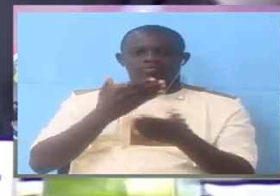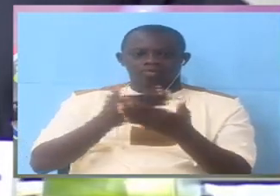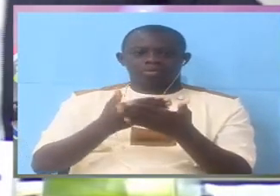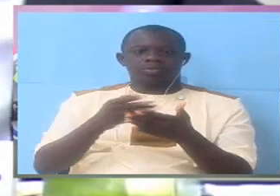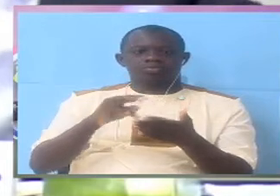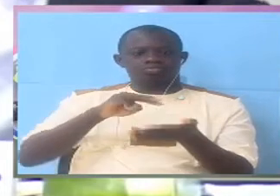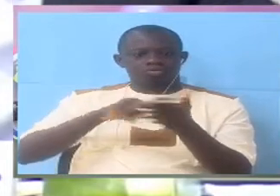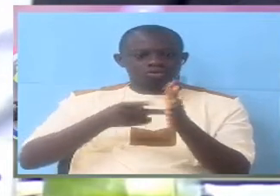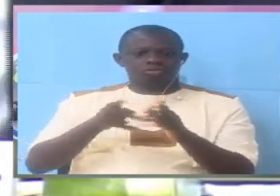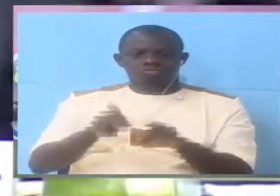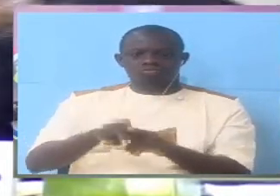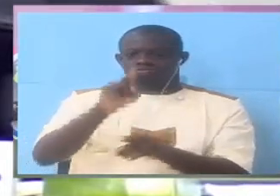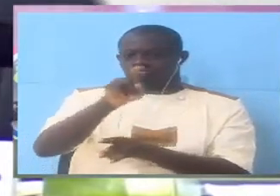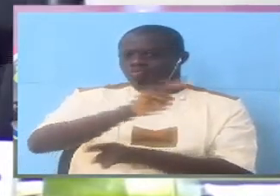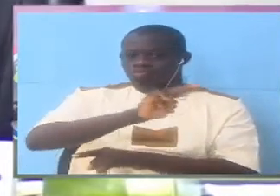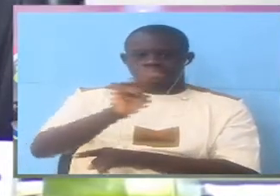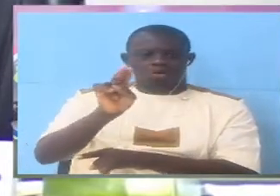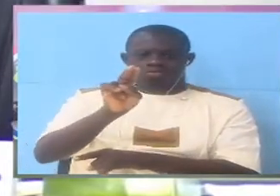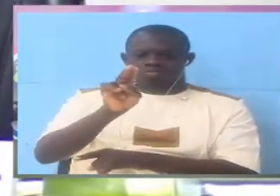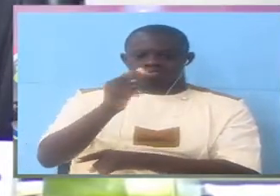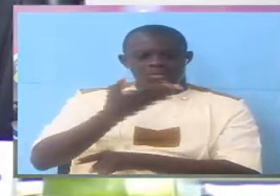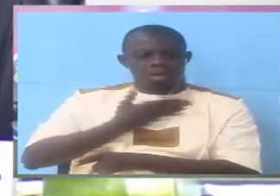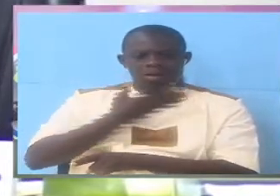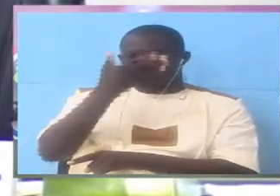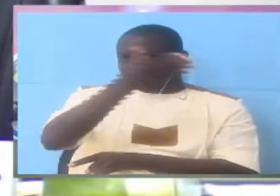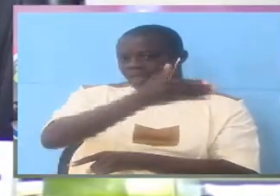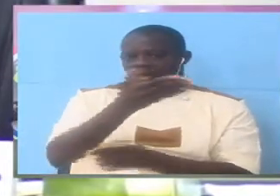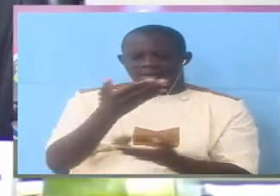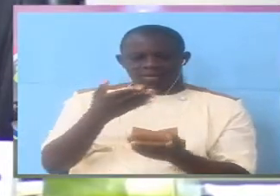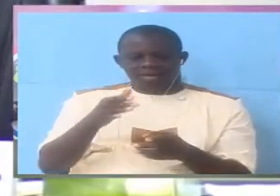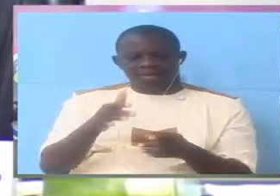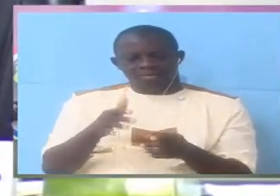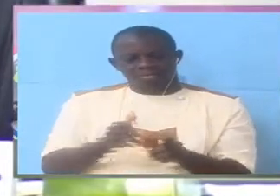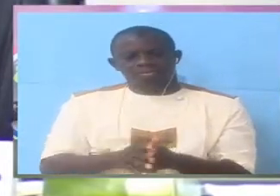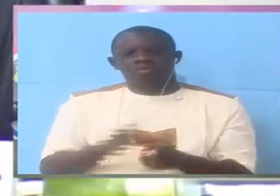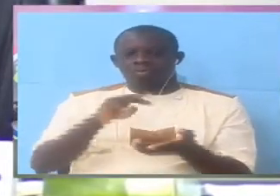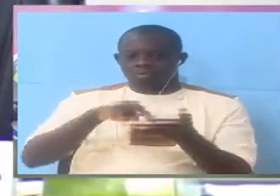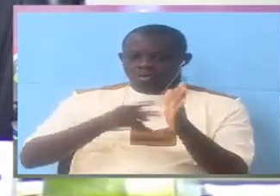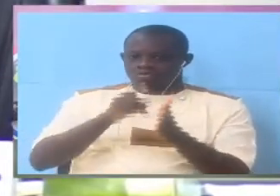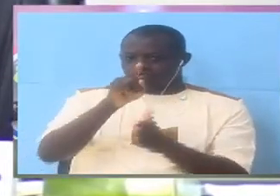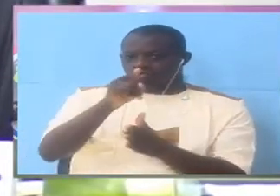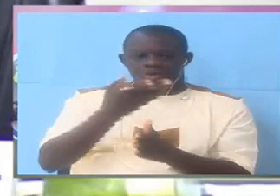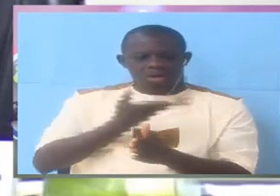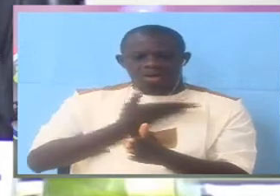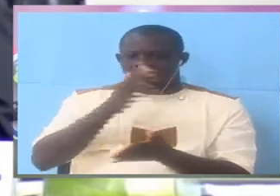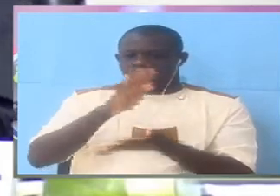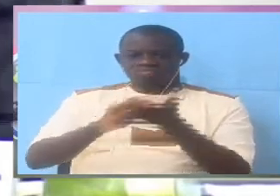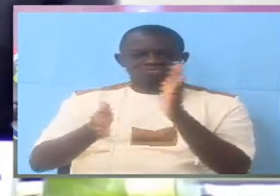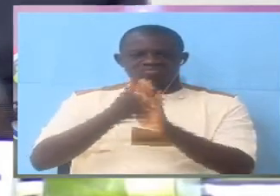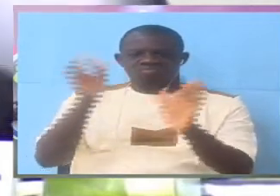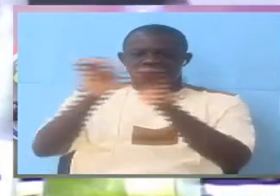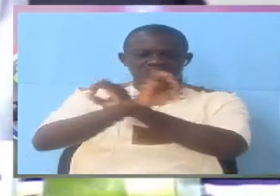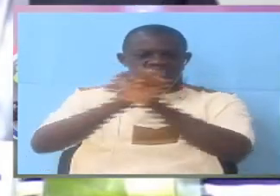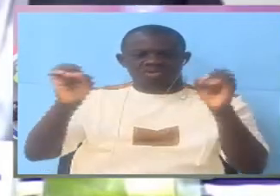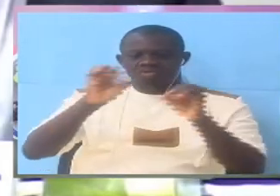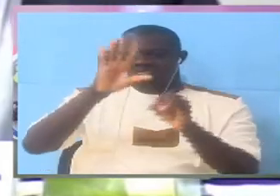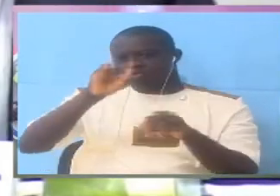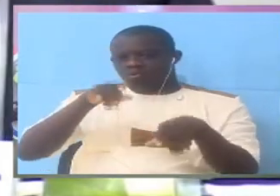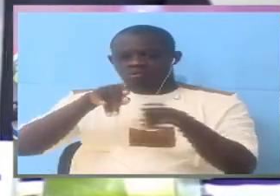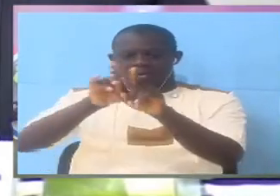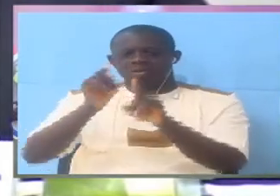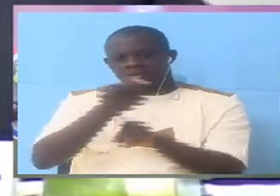that you were not there. You have nothing to do with those people. You